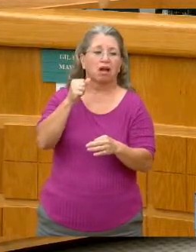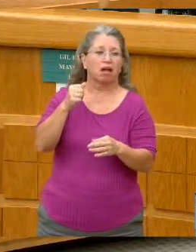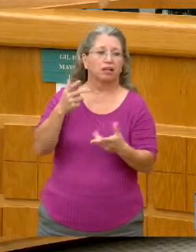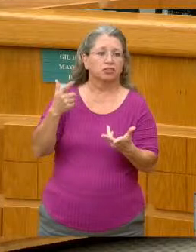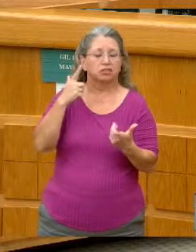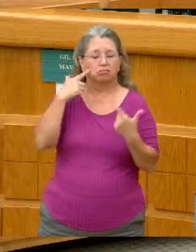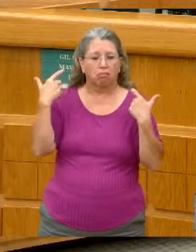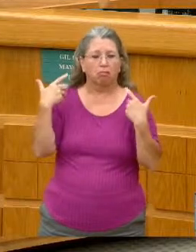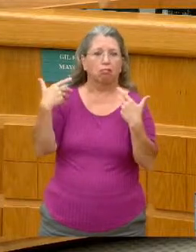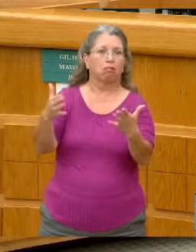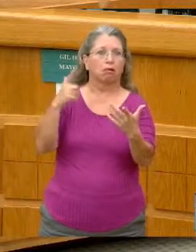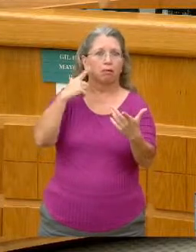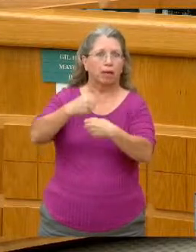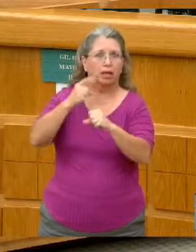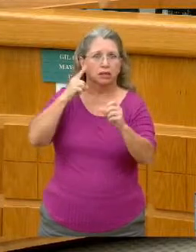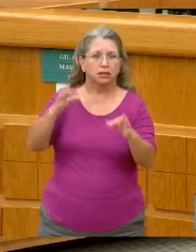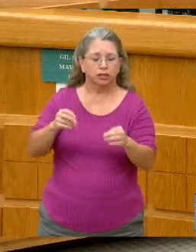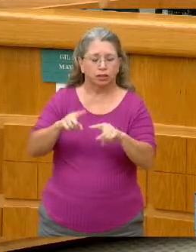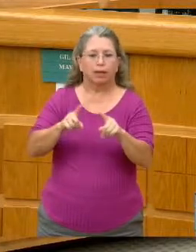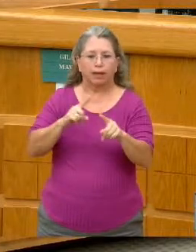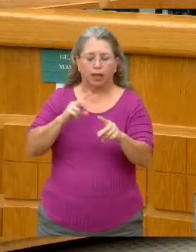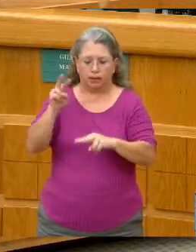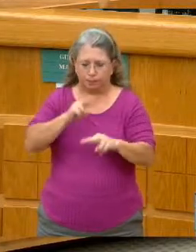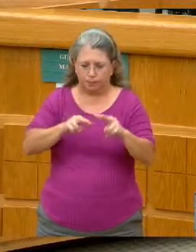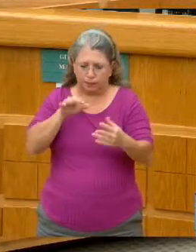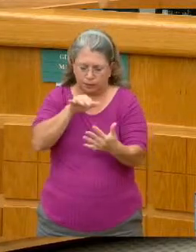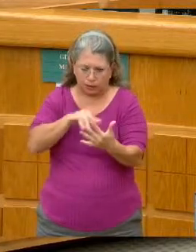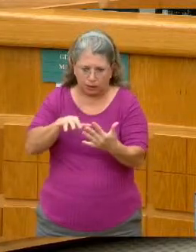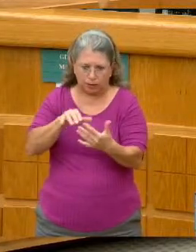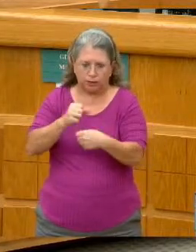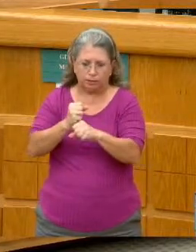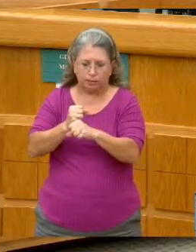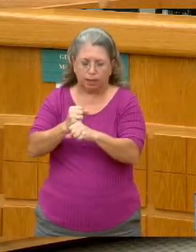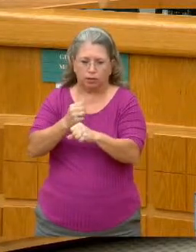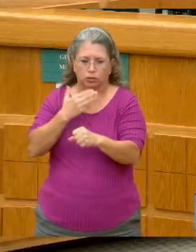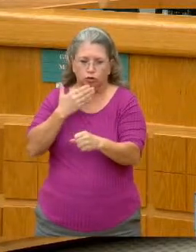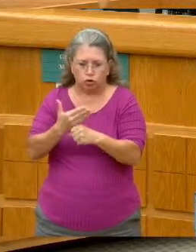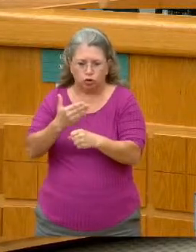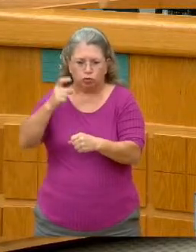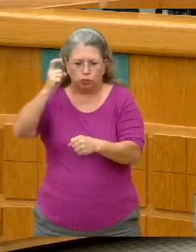make decisions and make sure that the decisions that we're making are informed.